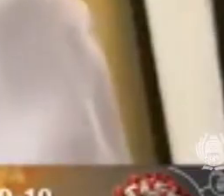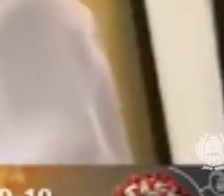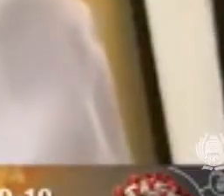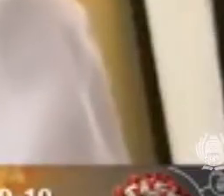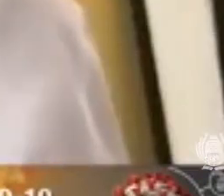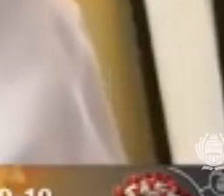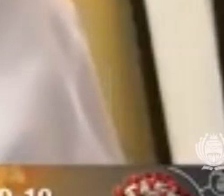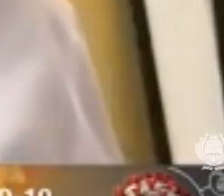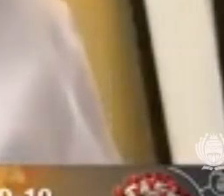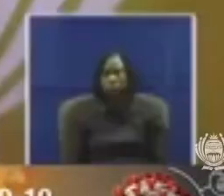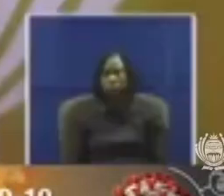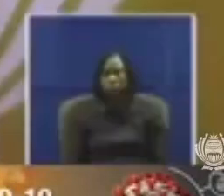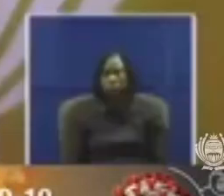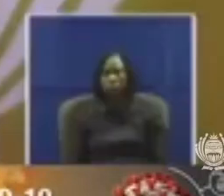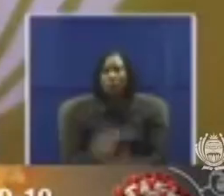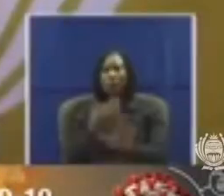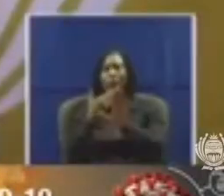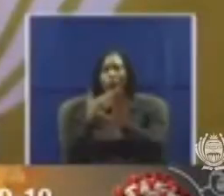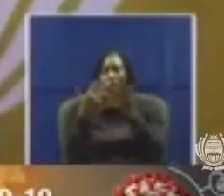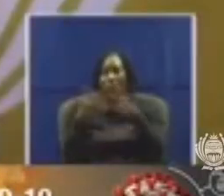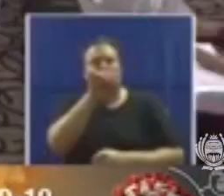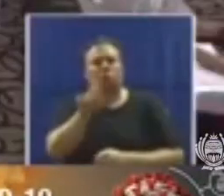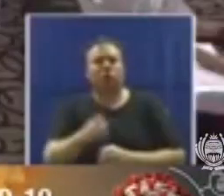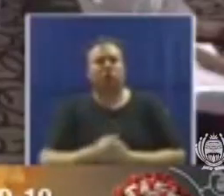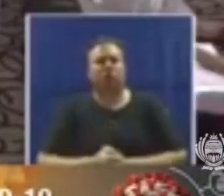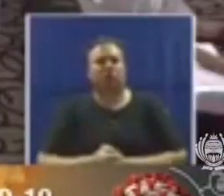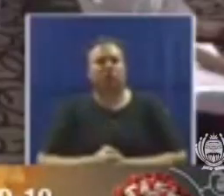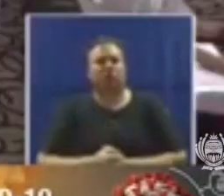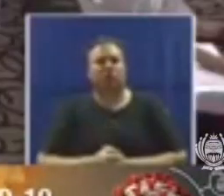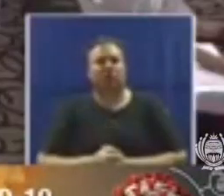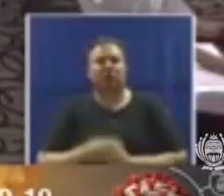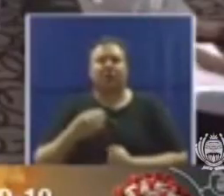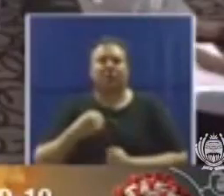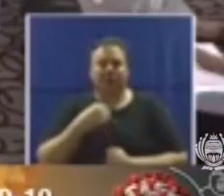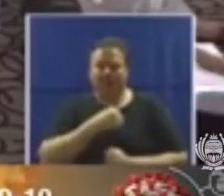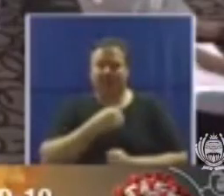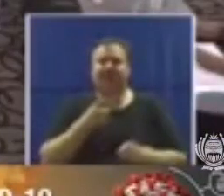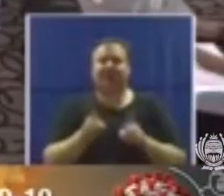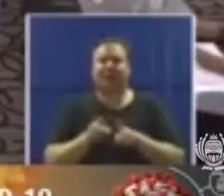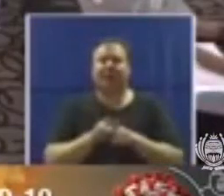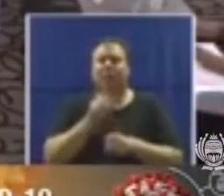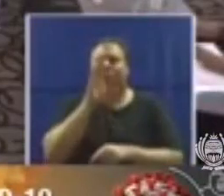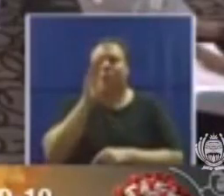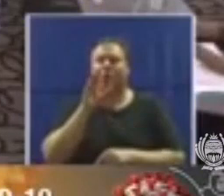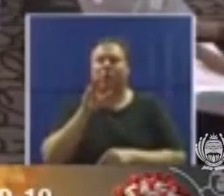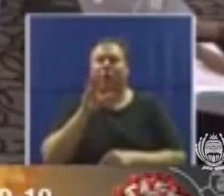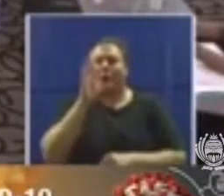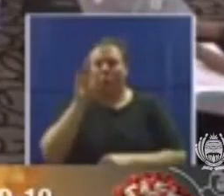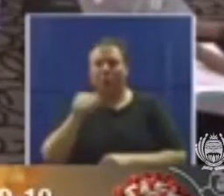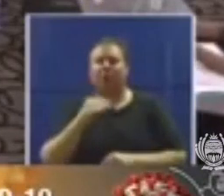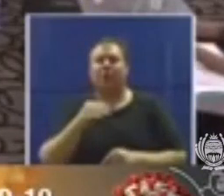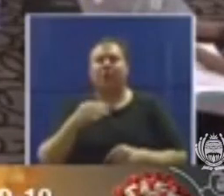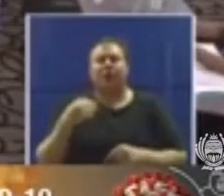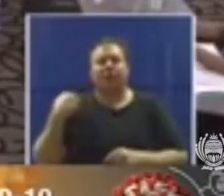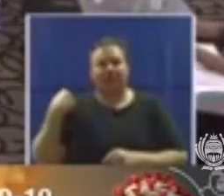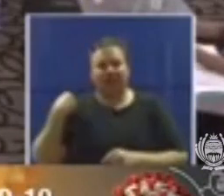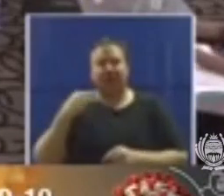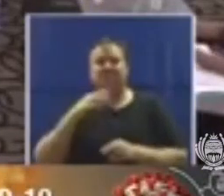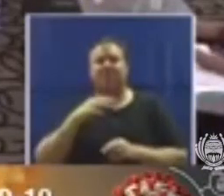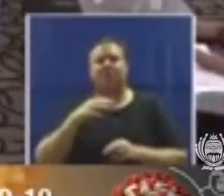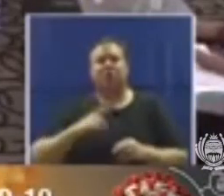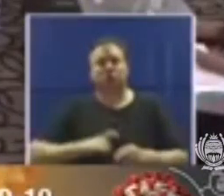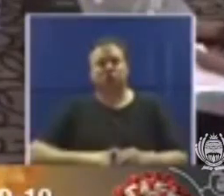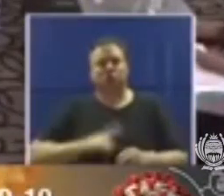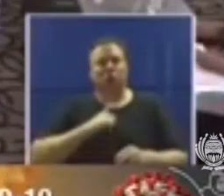just not good. Thank you very much. The members are also requested to give ministers a chance to